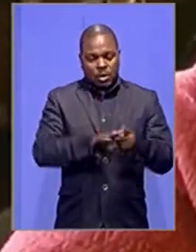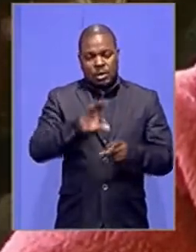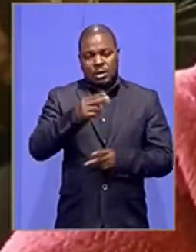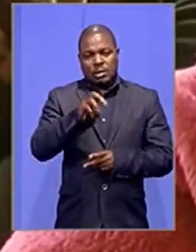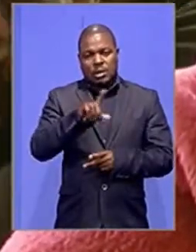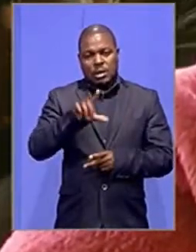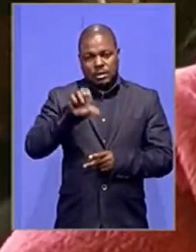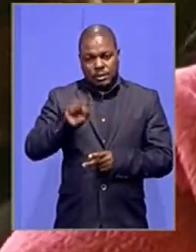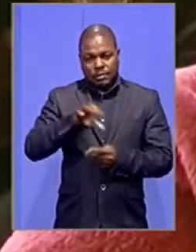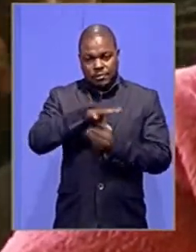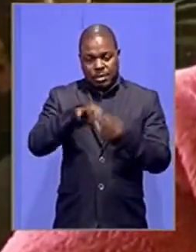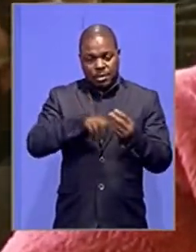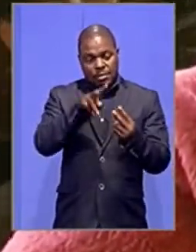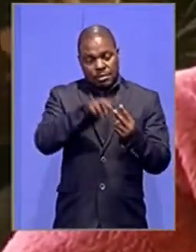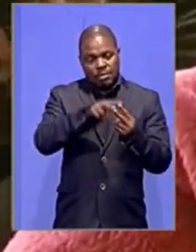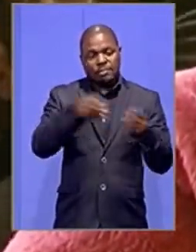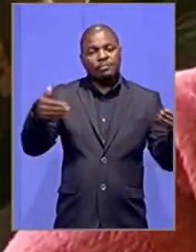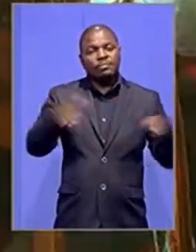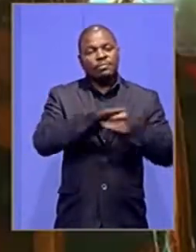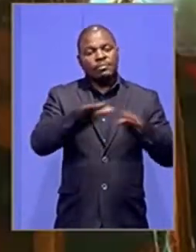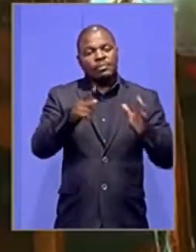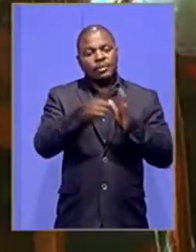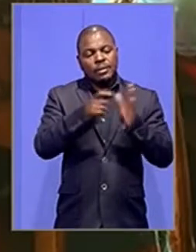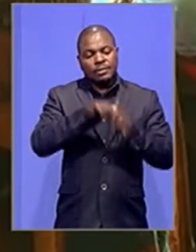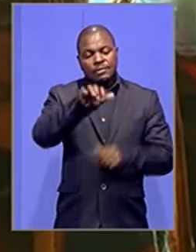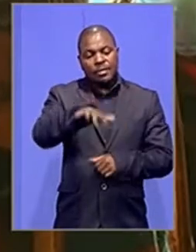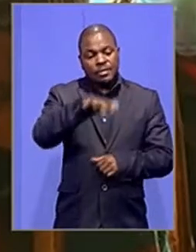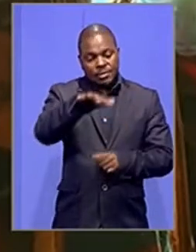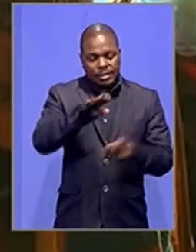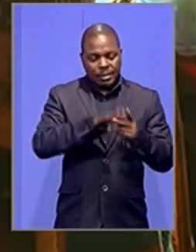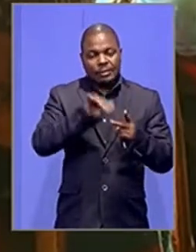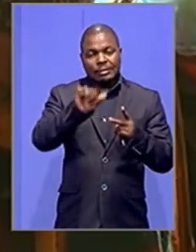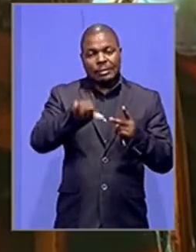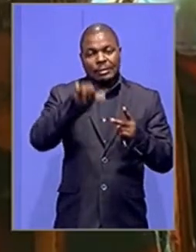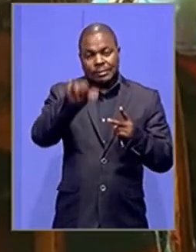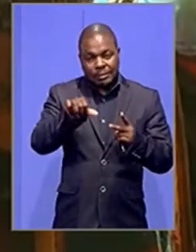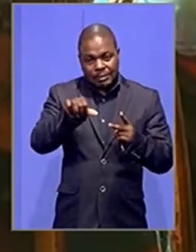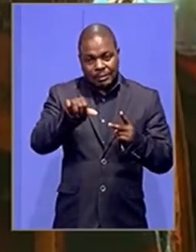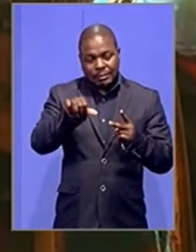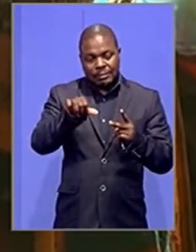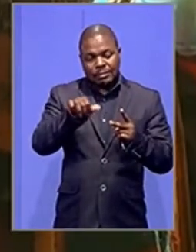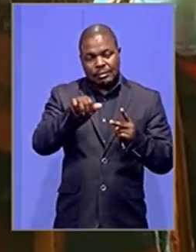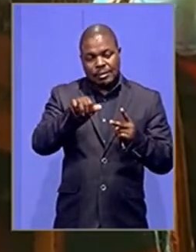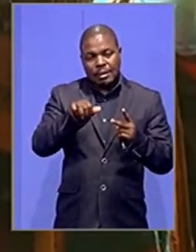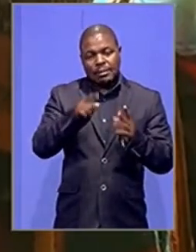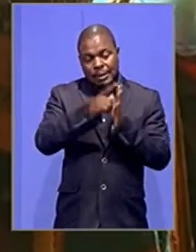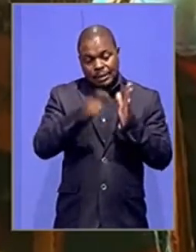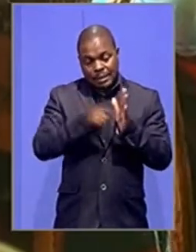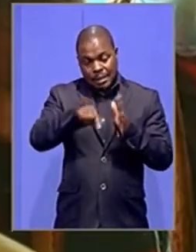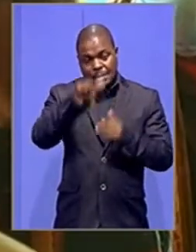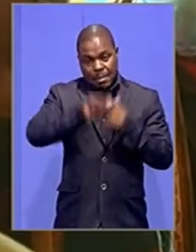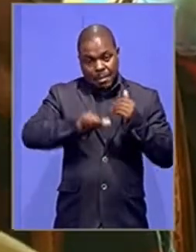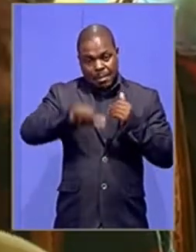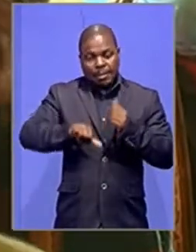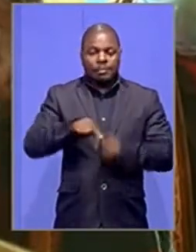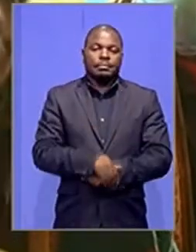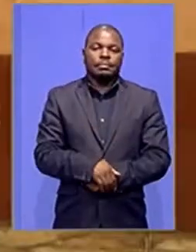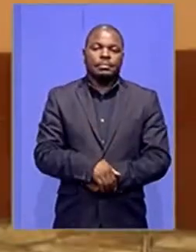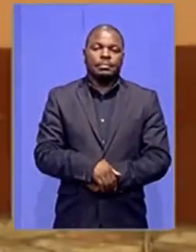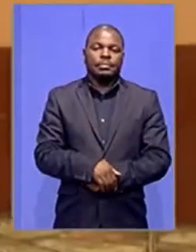bafu ba bona ka la 15 le la 16 ka o fapana kgweding ena e hodimo ya